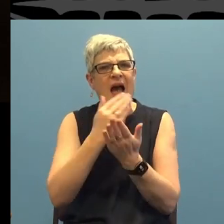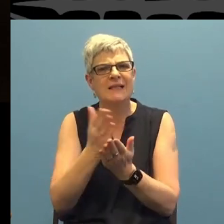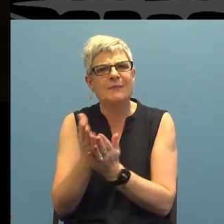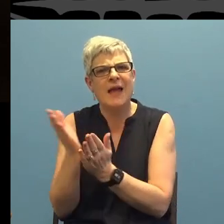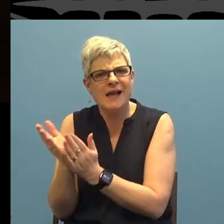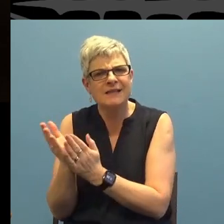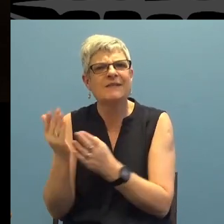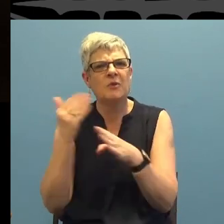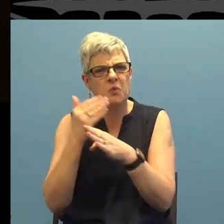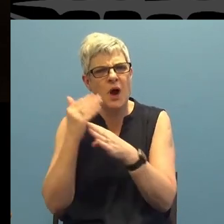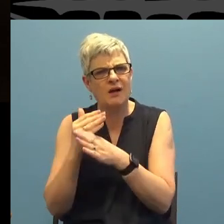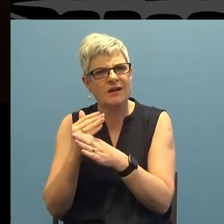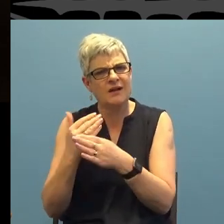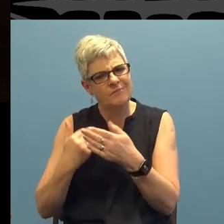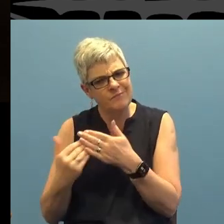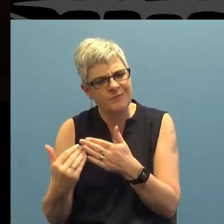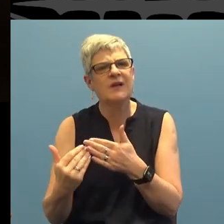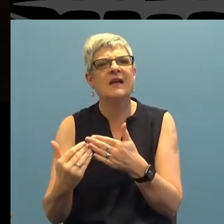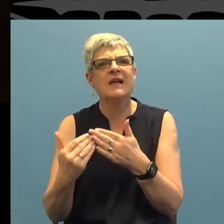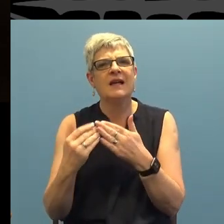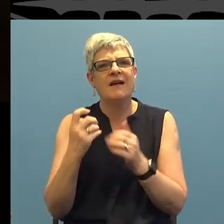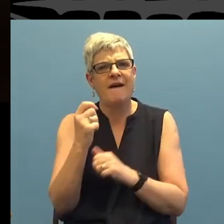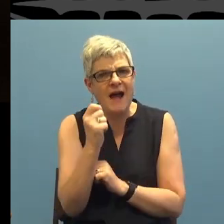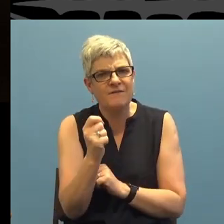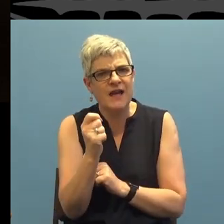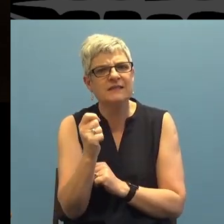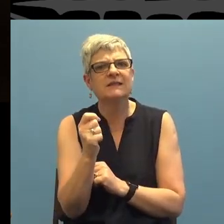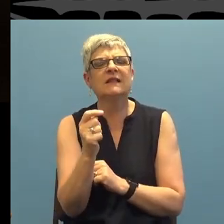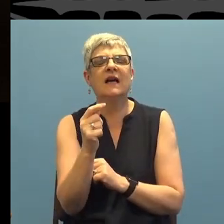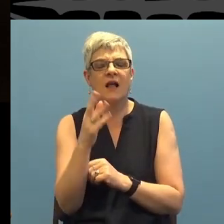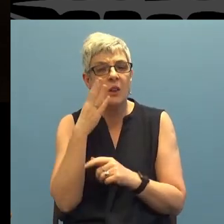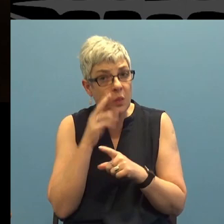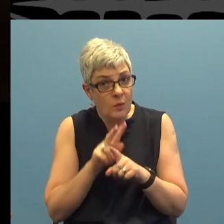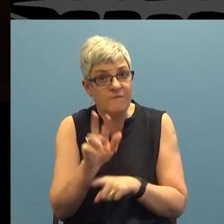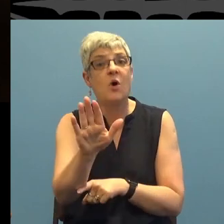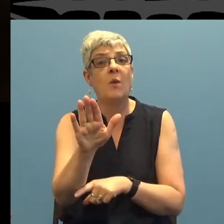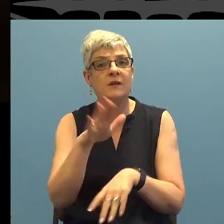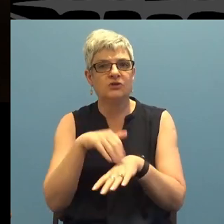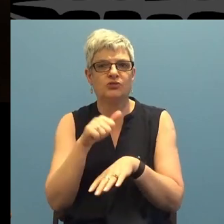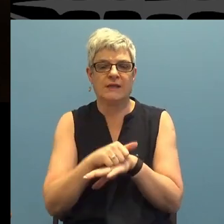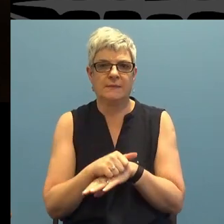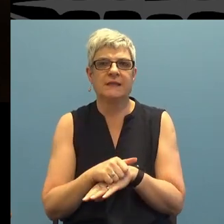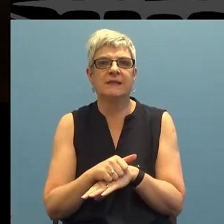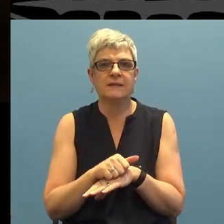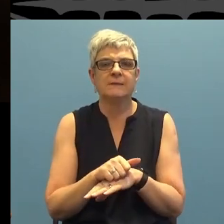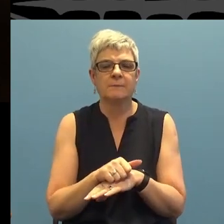of some of the work that we've been doing through Advent and looking forward on into Christmas.